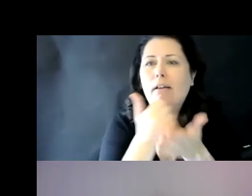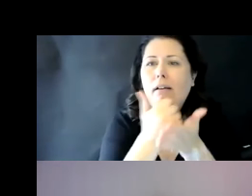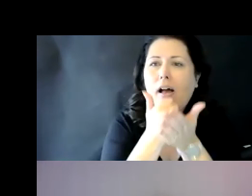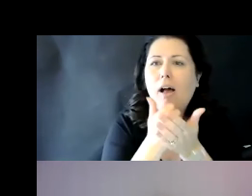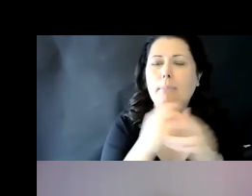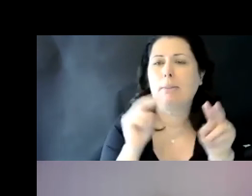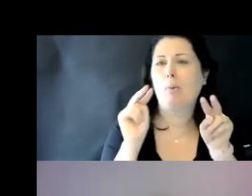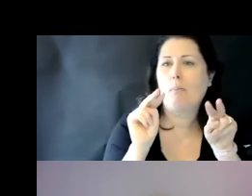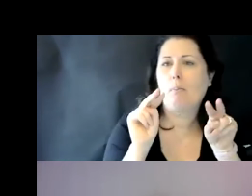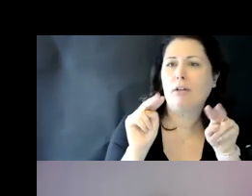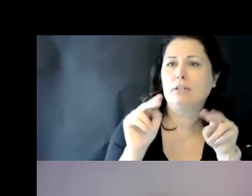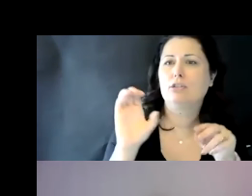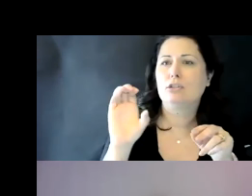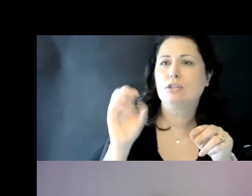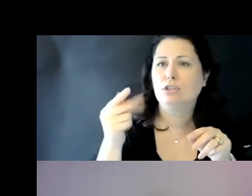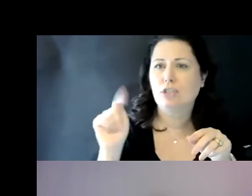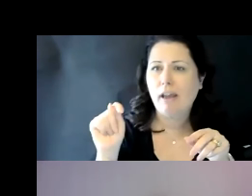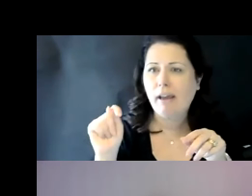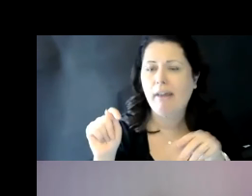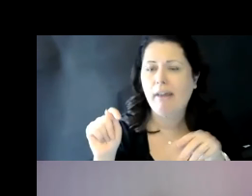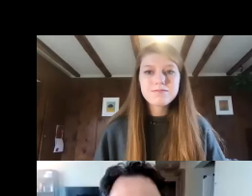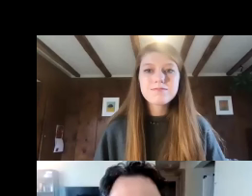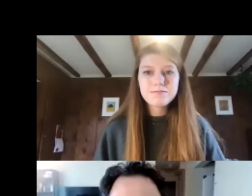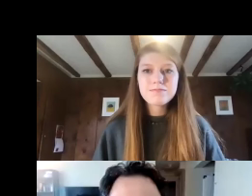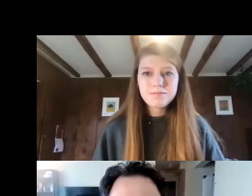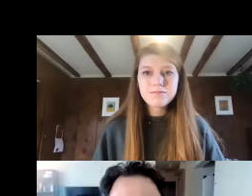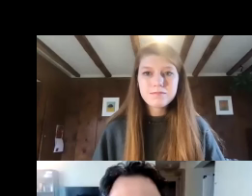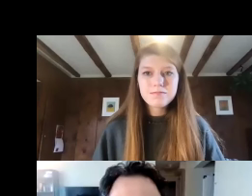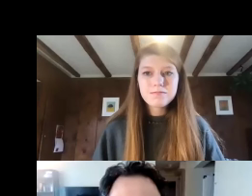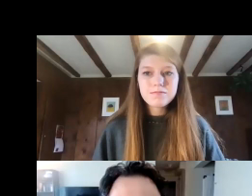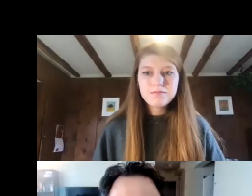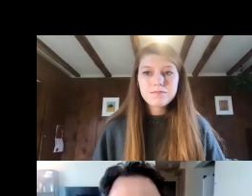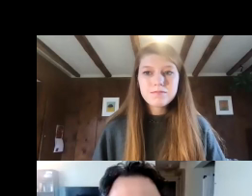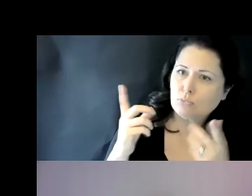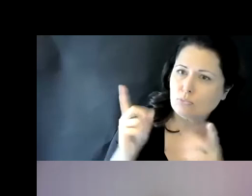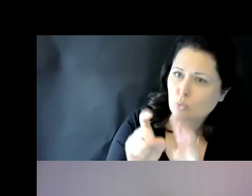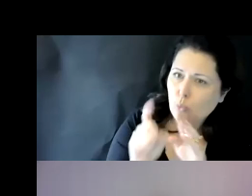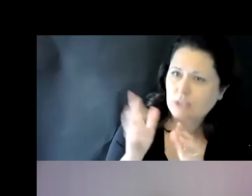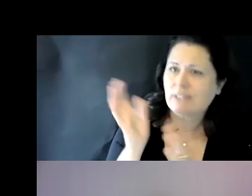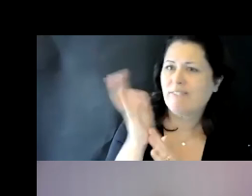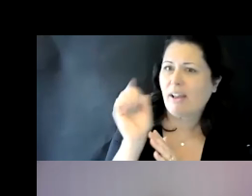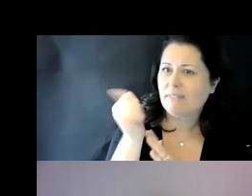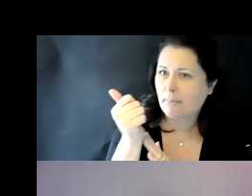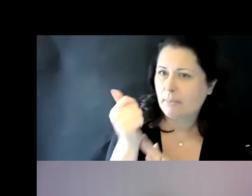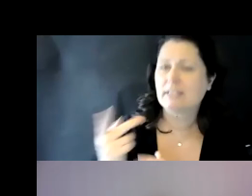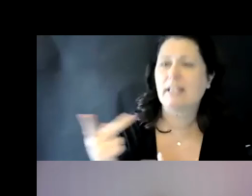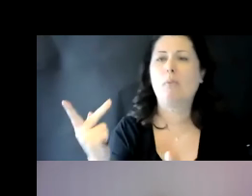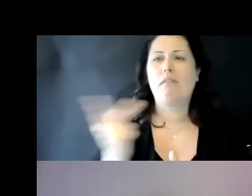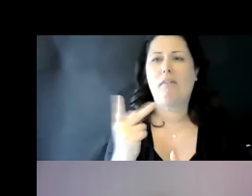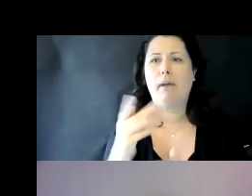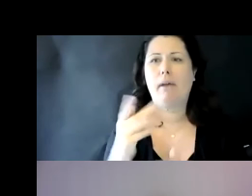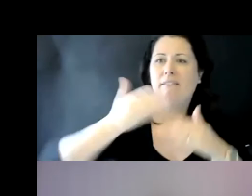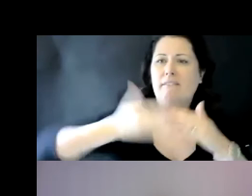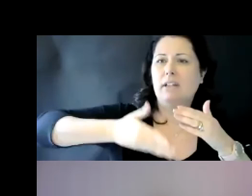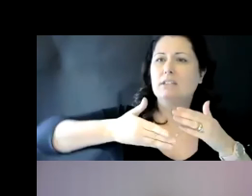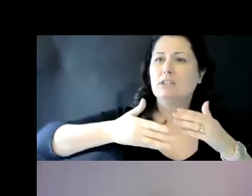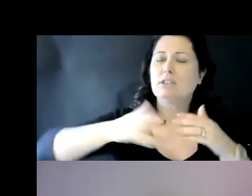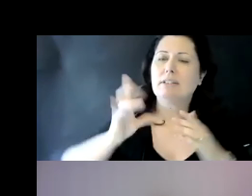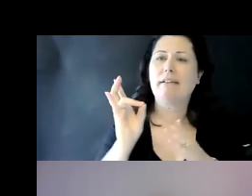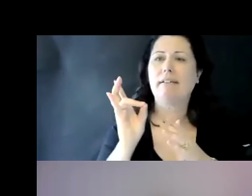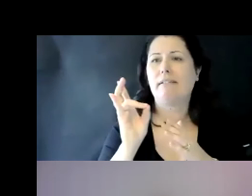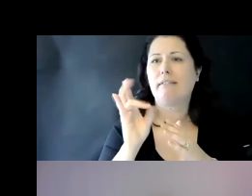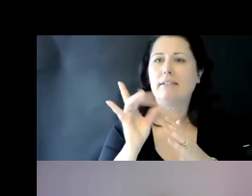the chat and field questions for 5 or 10 minutes. And then I'll come back and finish off with another 8-minute